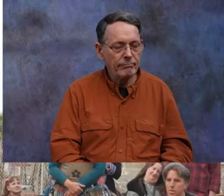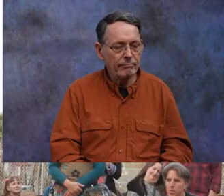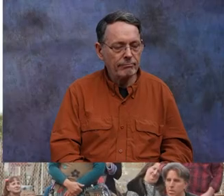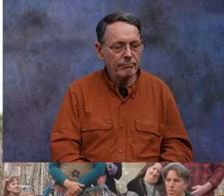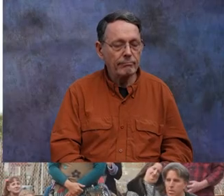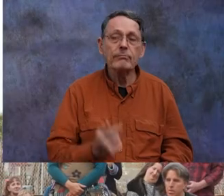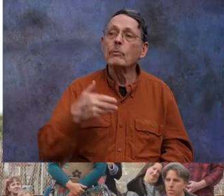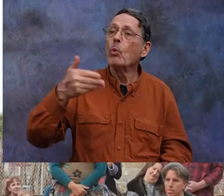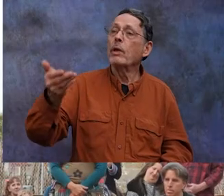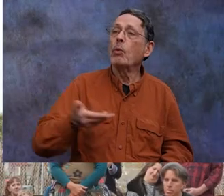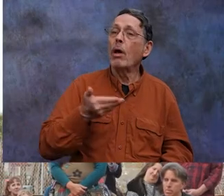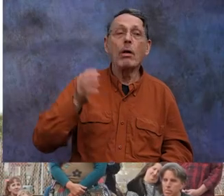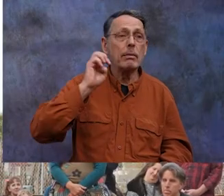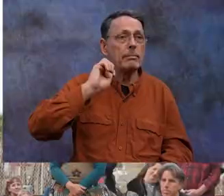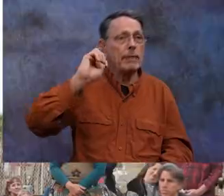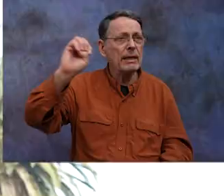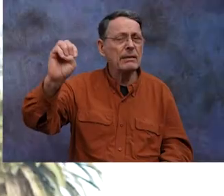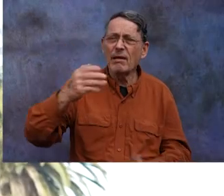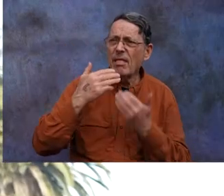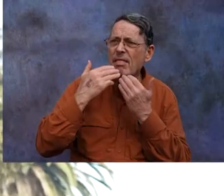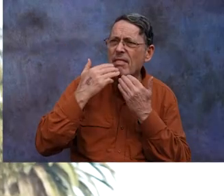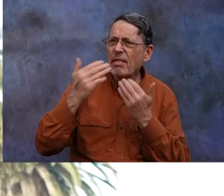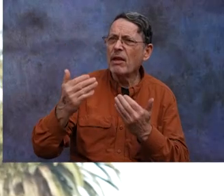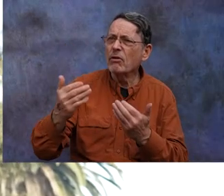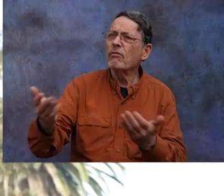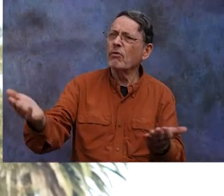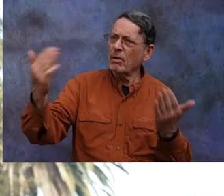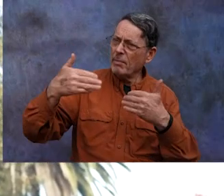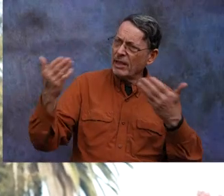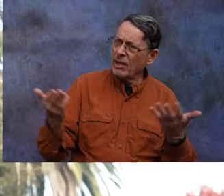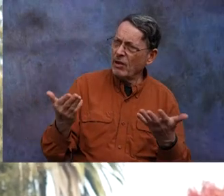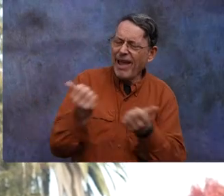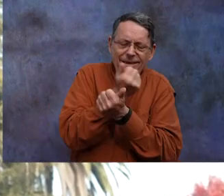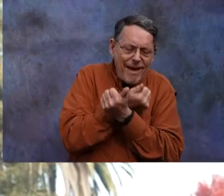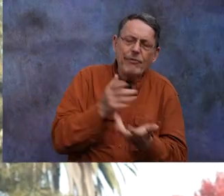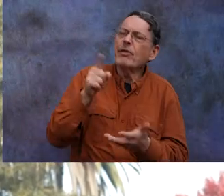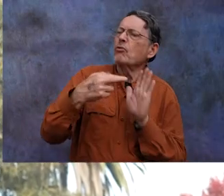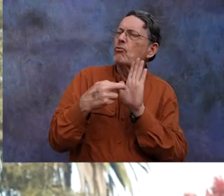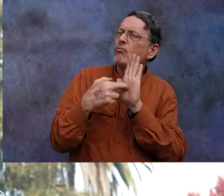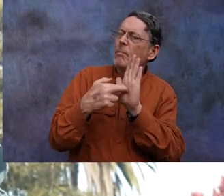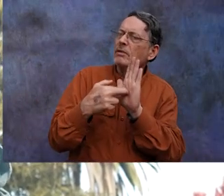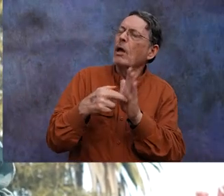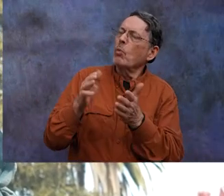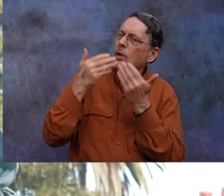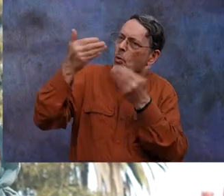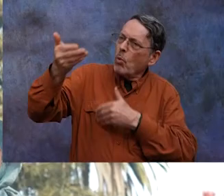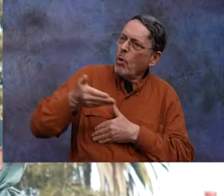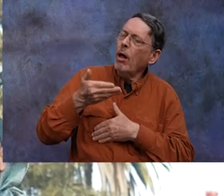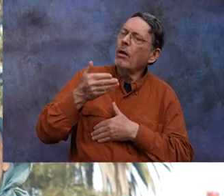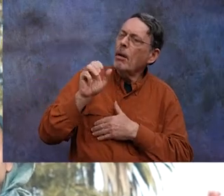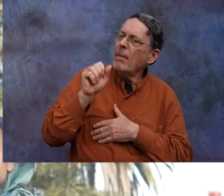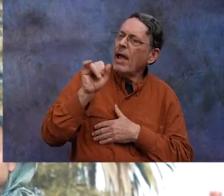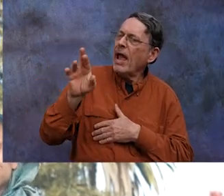We welcome East. Thank you for being here and all that you represent. We welcome Air. Thank you for being here and all that